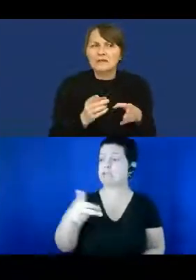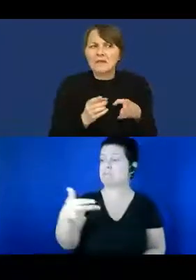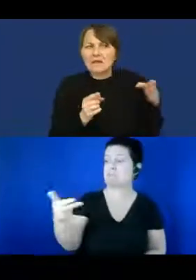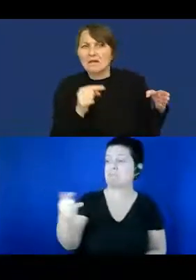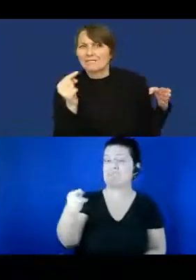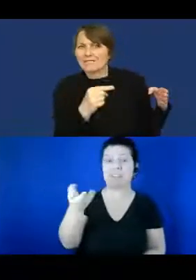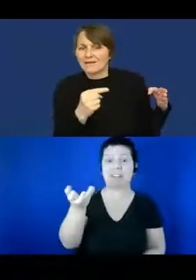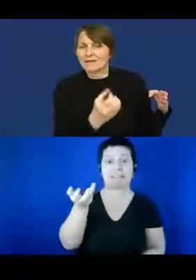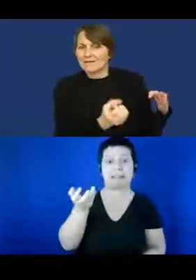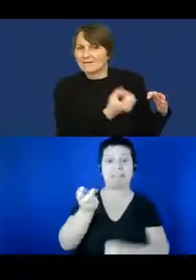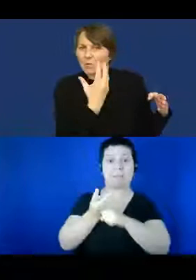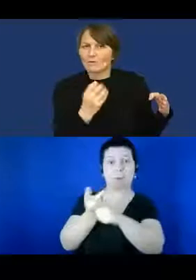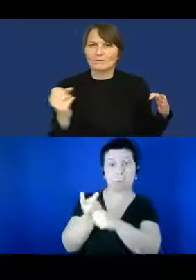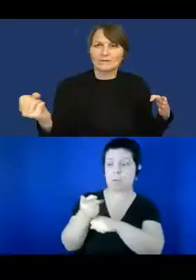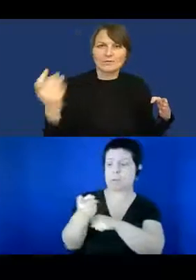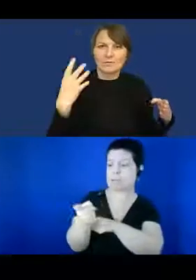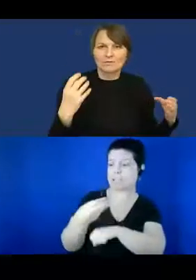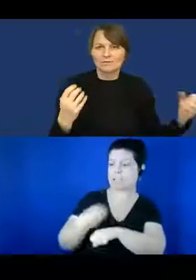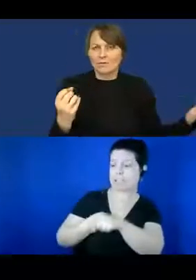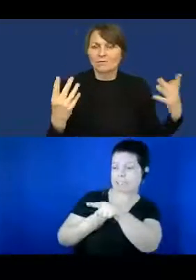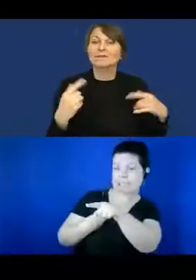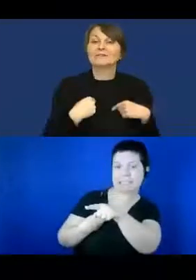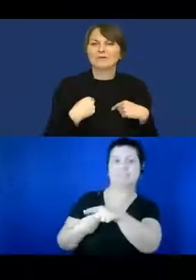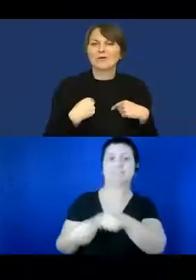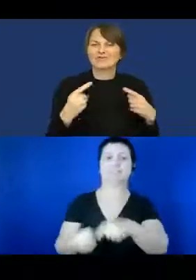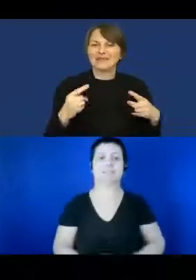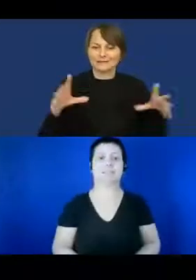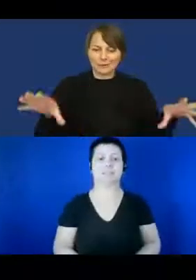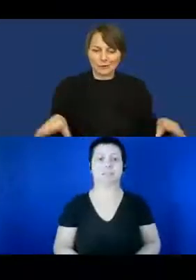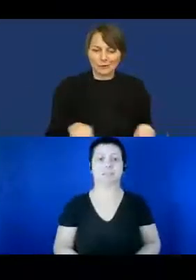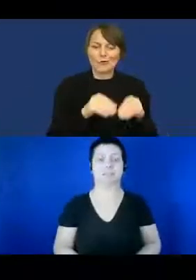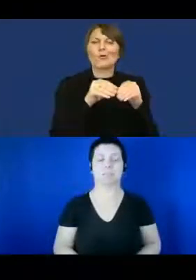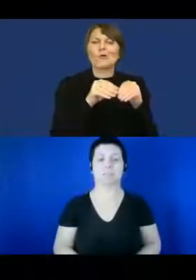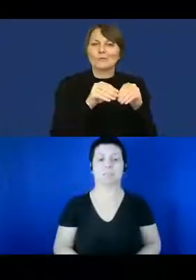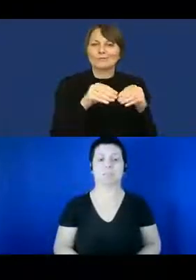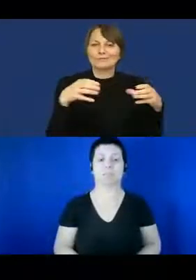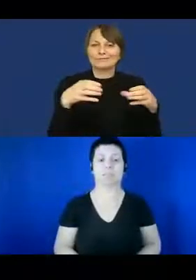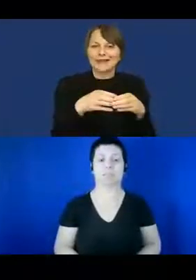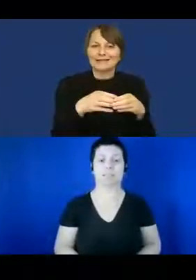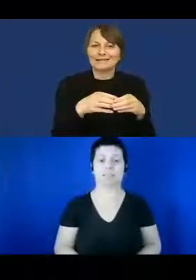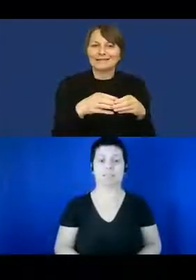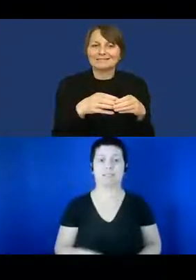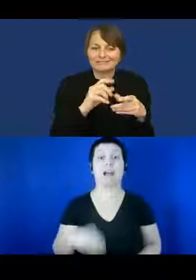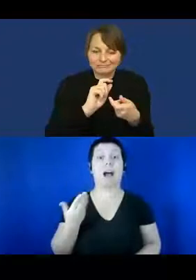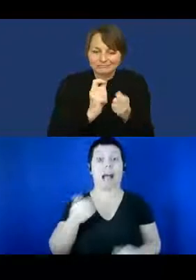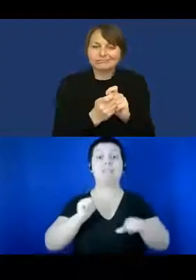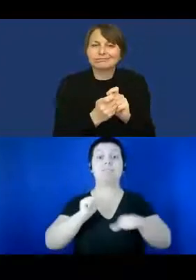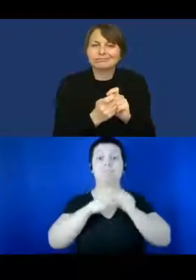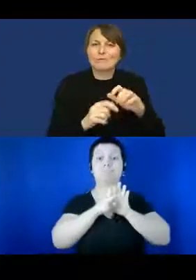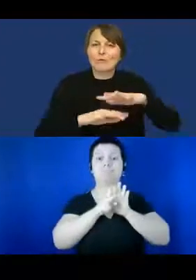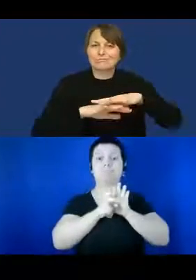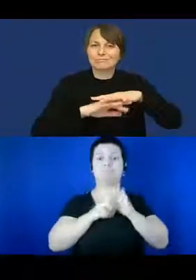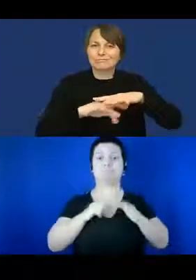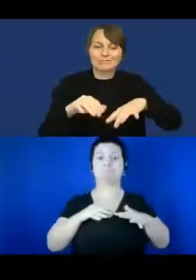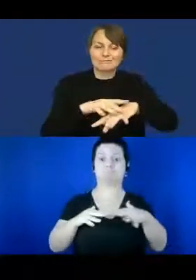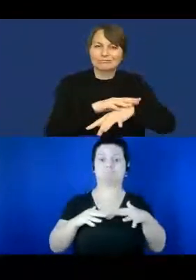then send that as to the haptic signal generator in the vest, which will then convert it into haptic feedback, an appropriate